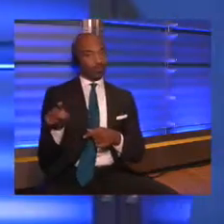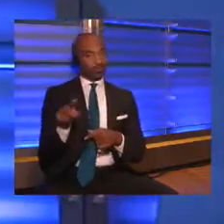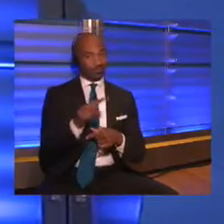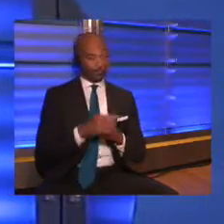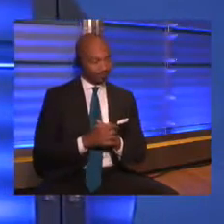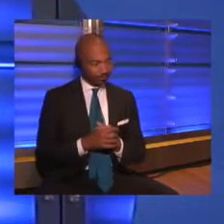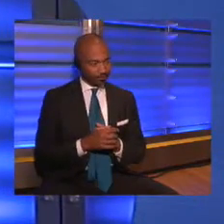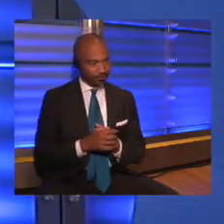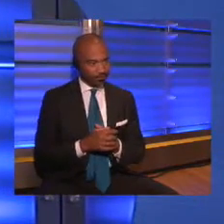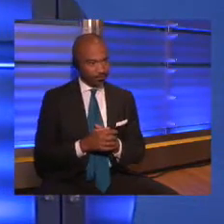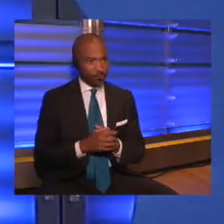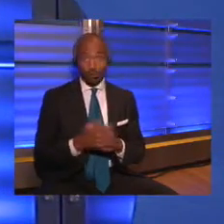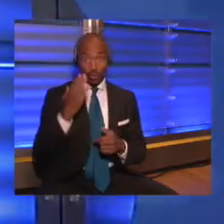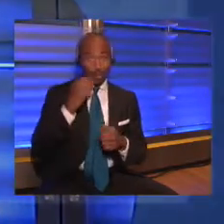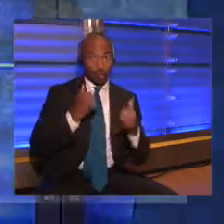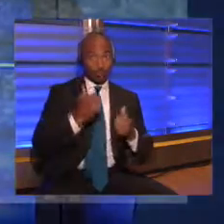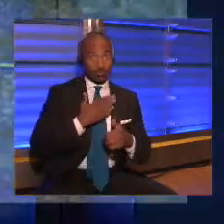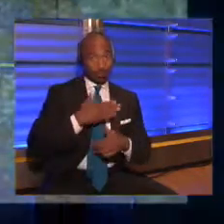Can you guess which one's my dad?